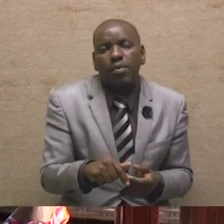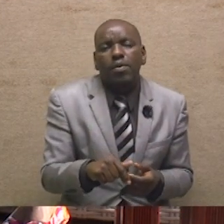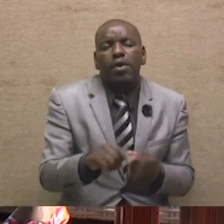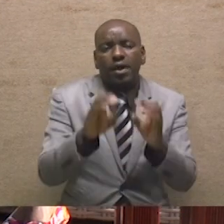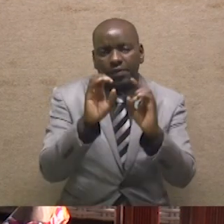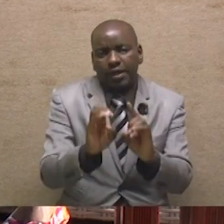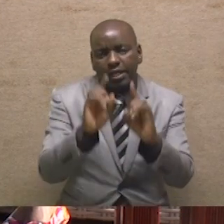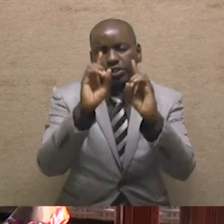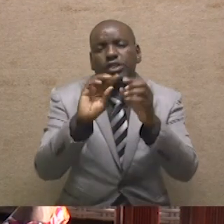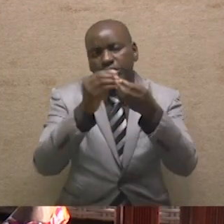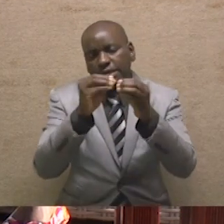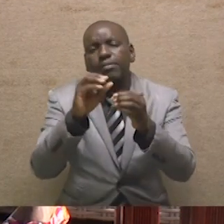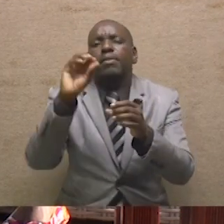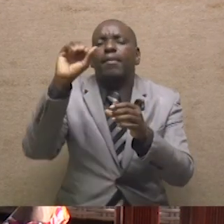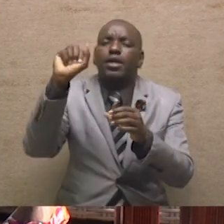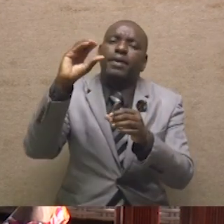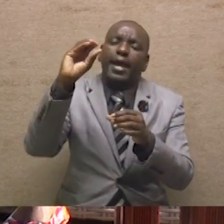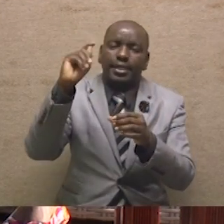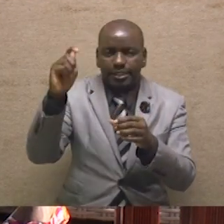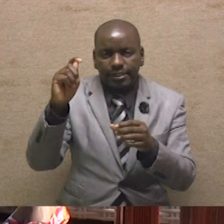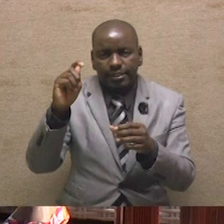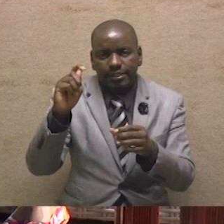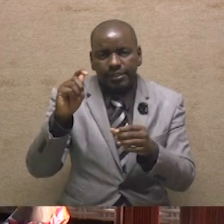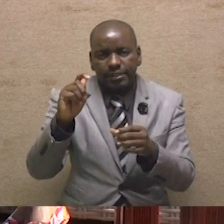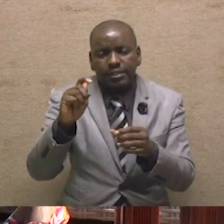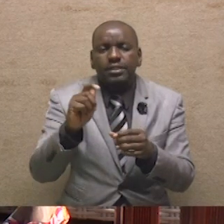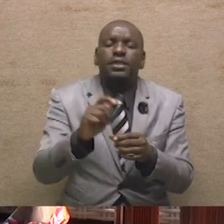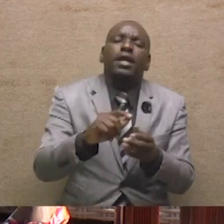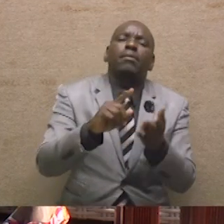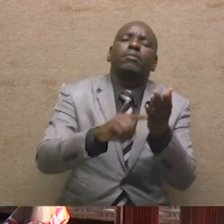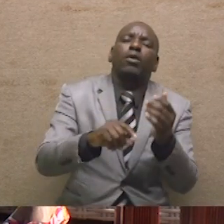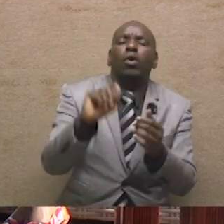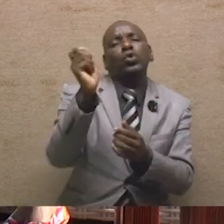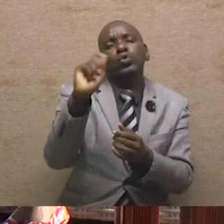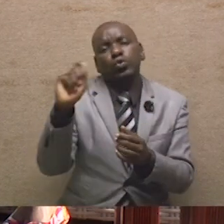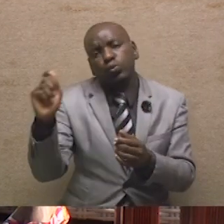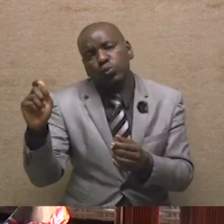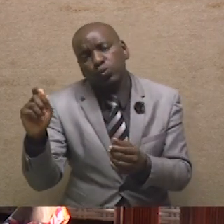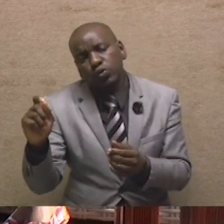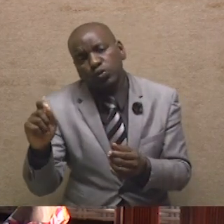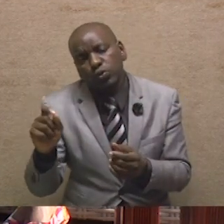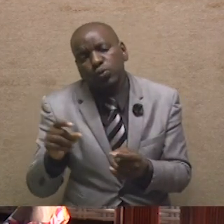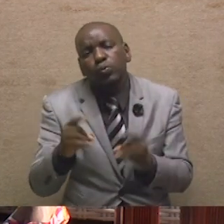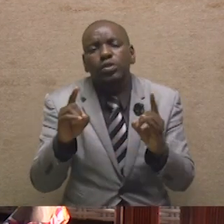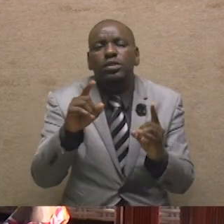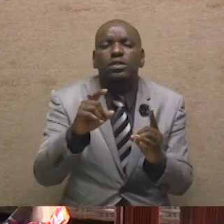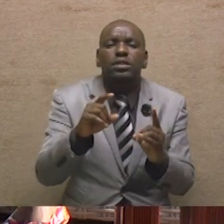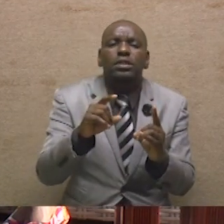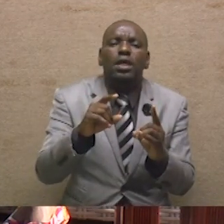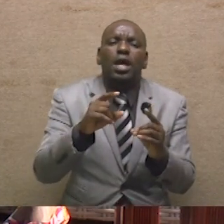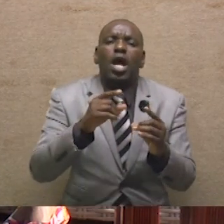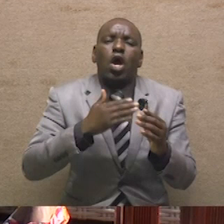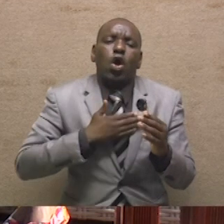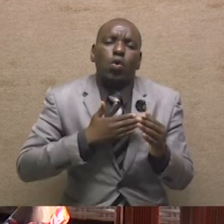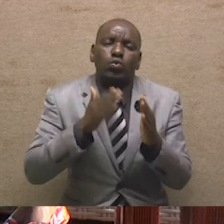In the Education Amendment Act, there are schools which are